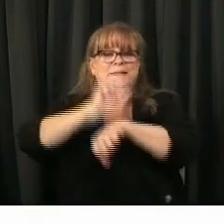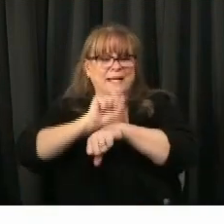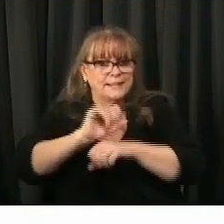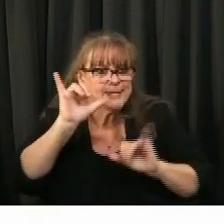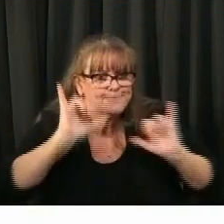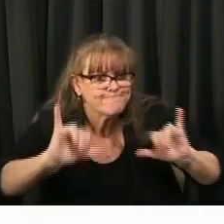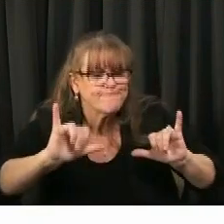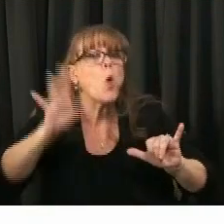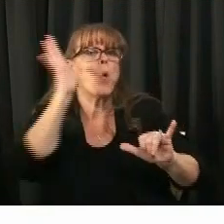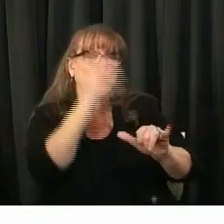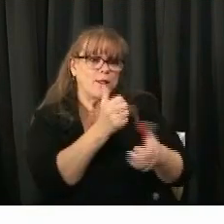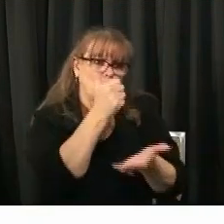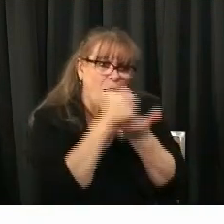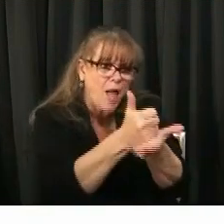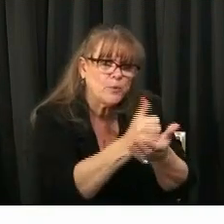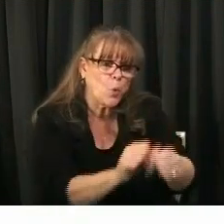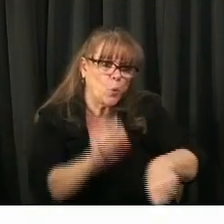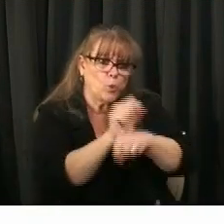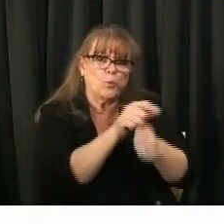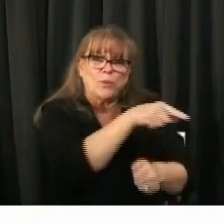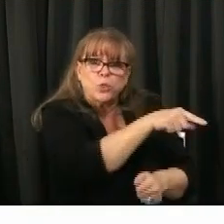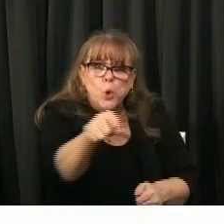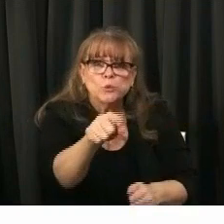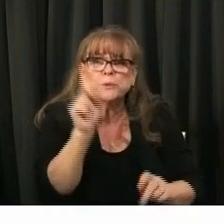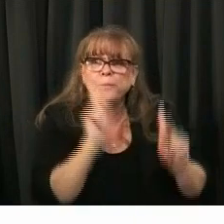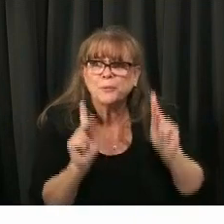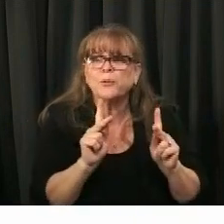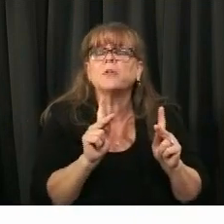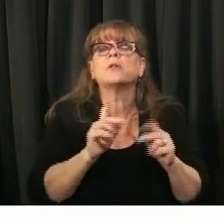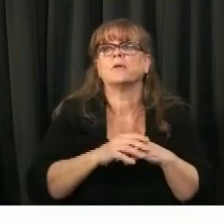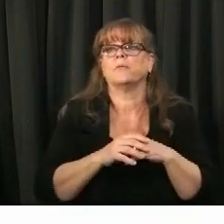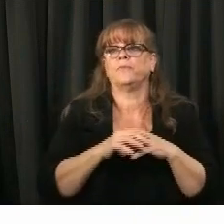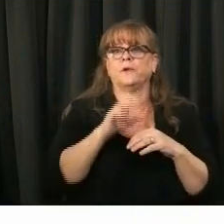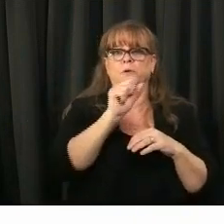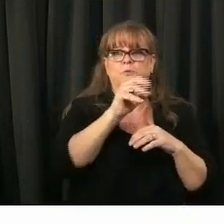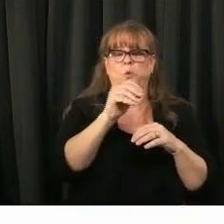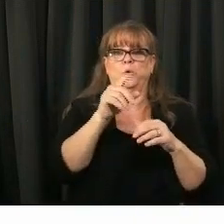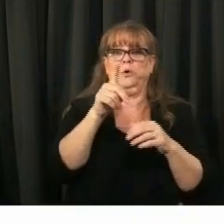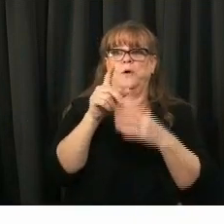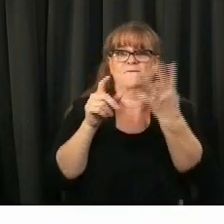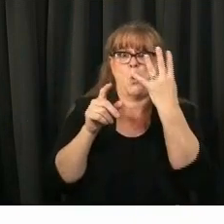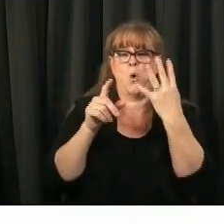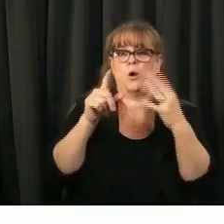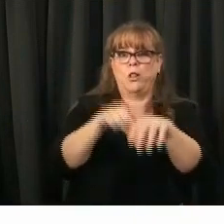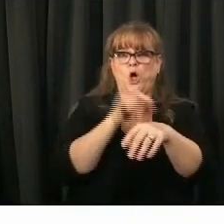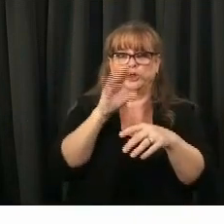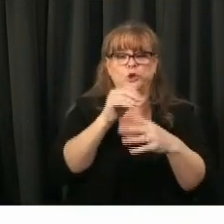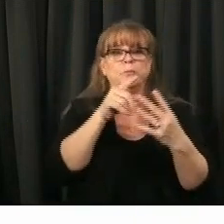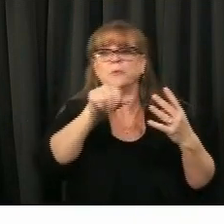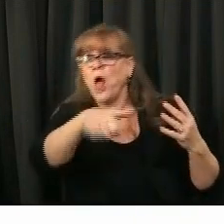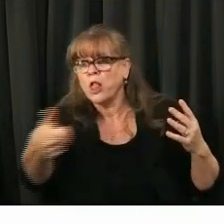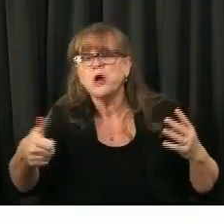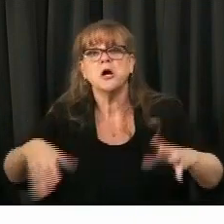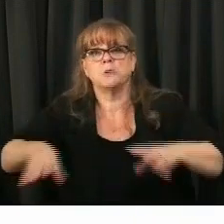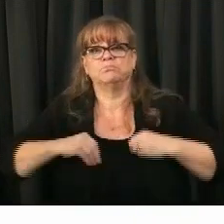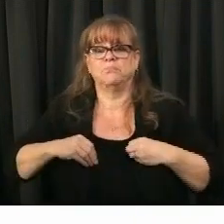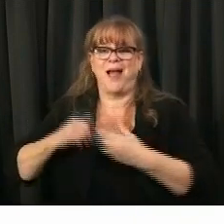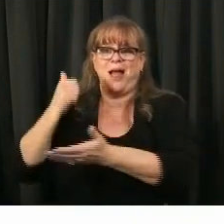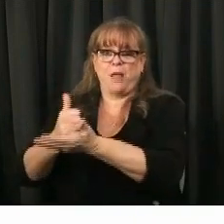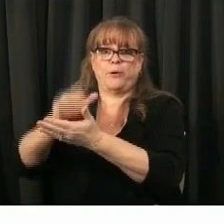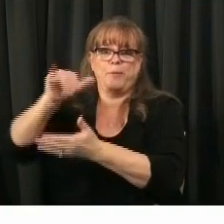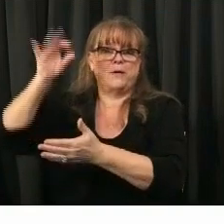four long-term care facilities that have taken us up that we've gotten a date. Staff, residents will get that. I'm proud to say